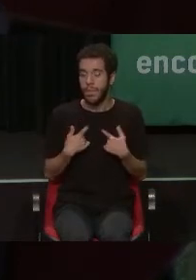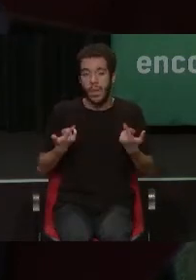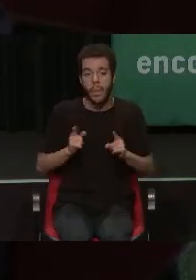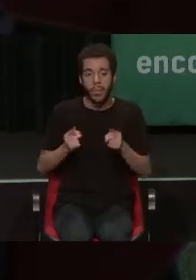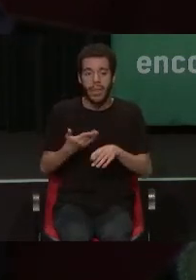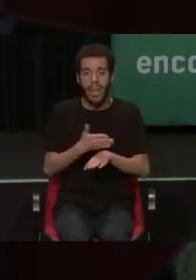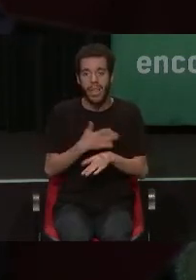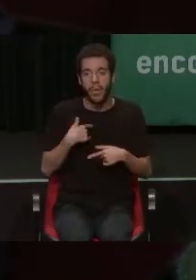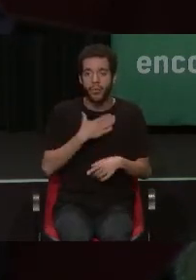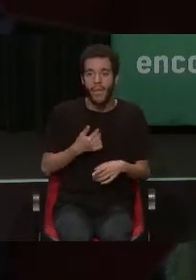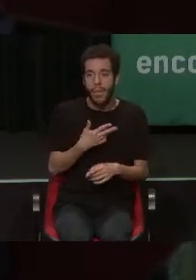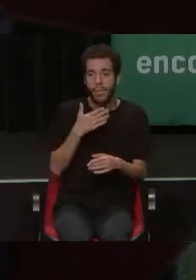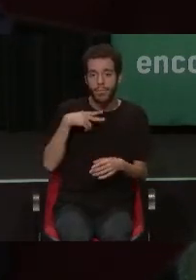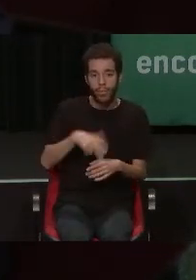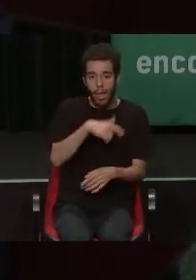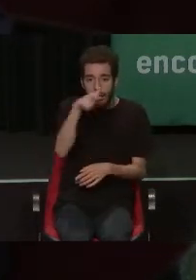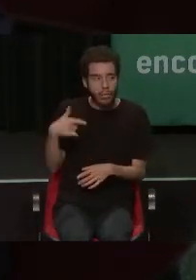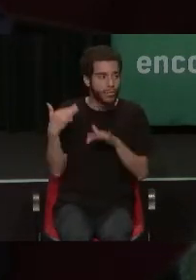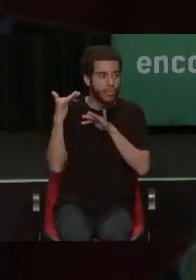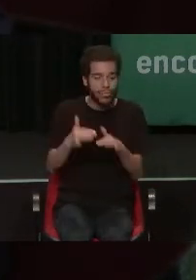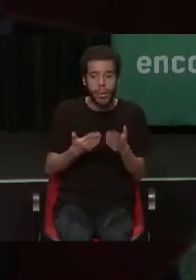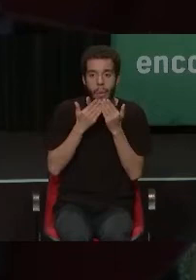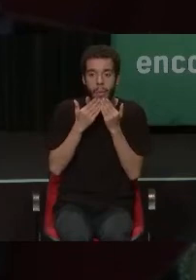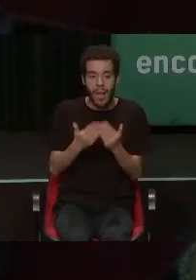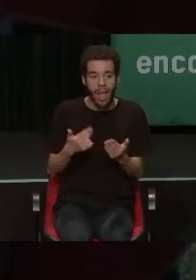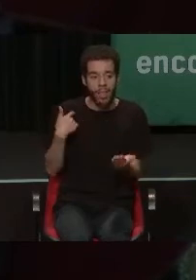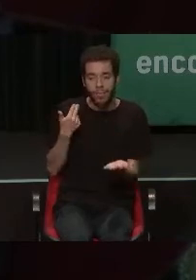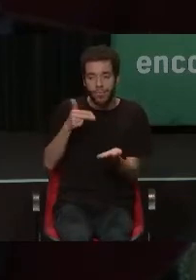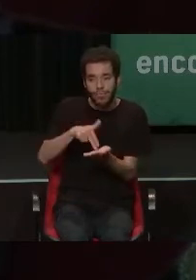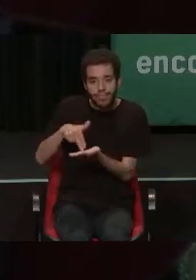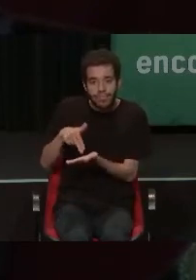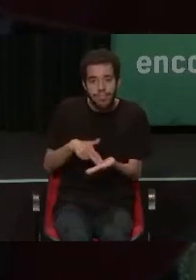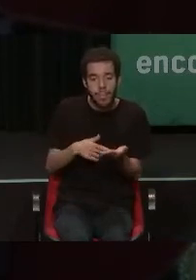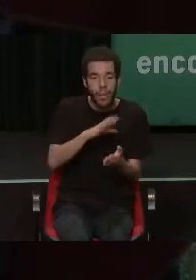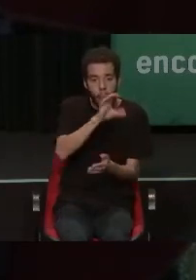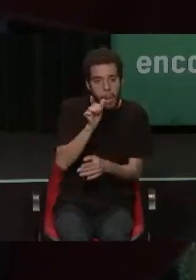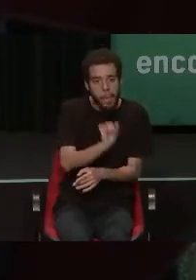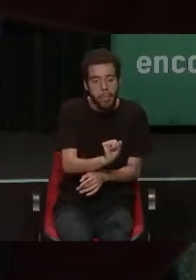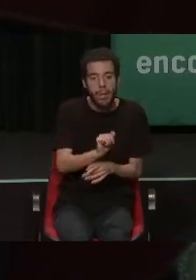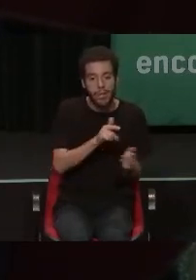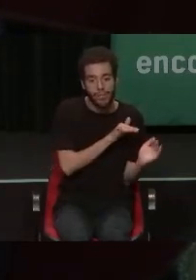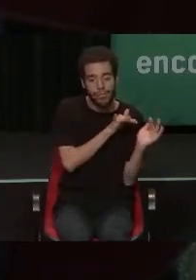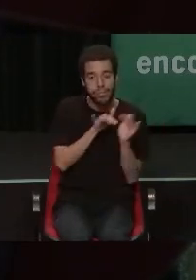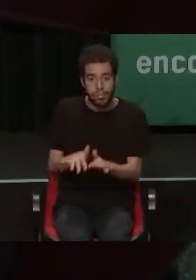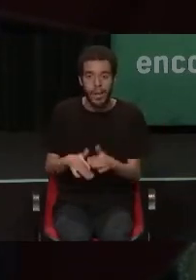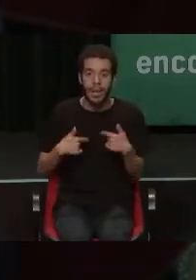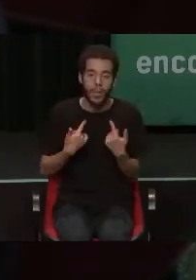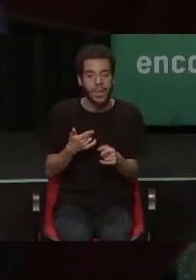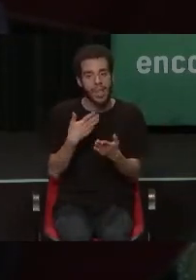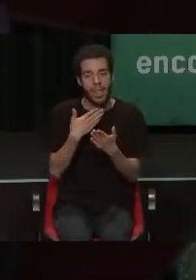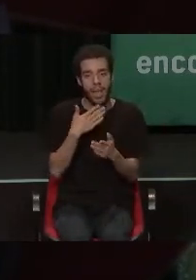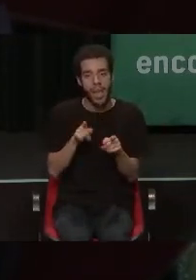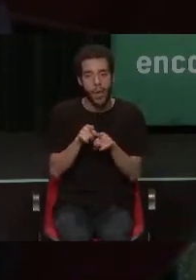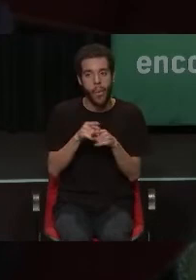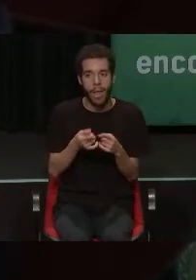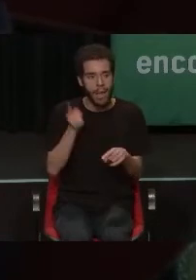first to thank Portugal for this honor for having Egypt as the guest country, and we really benefit a lot. And I hope that the cooperation